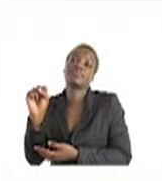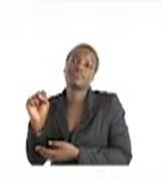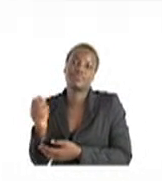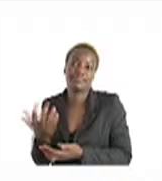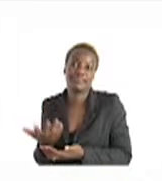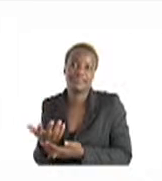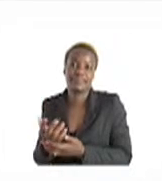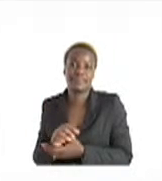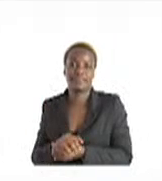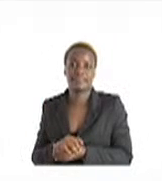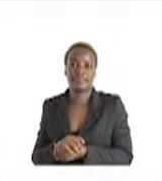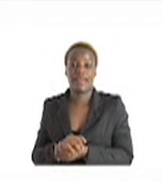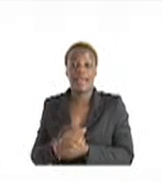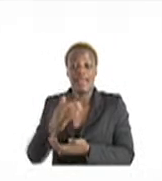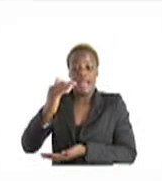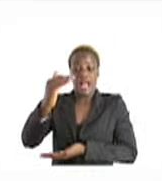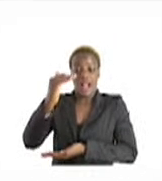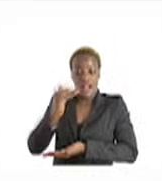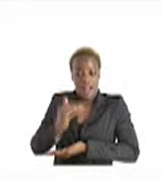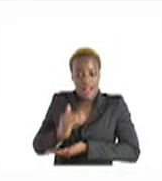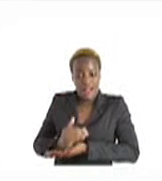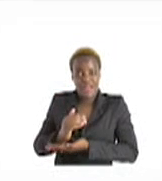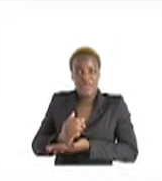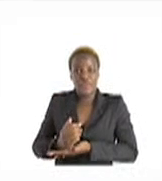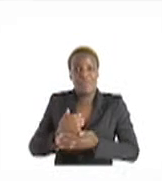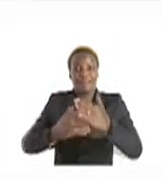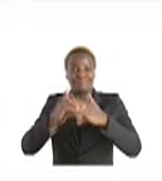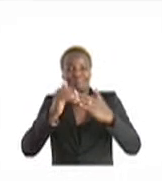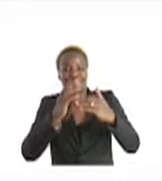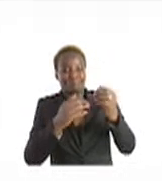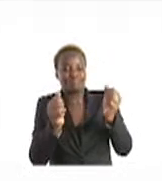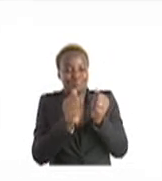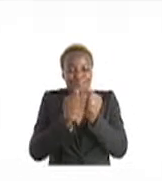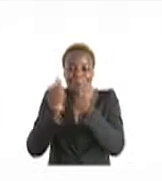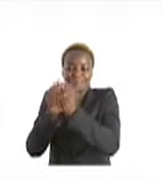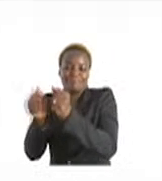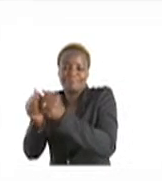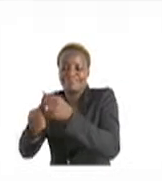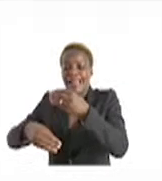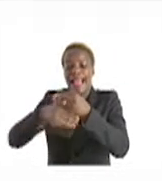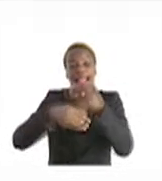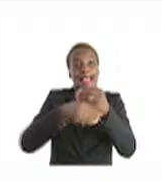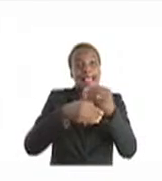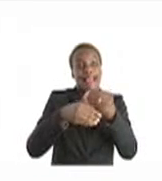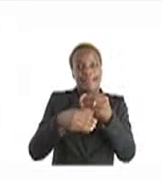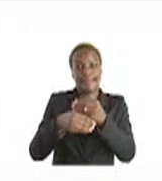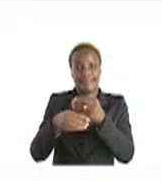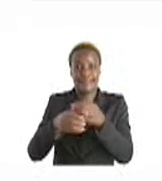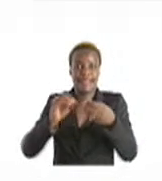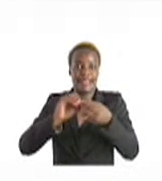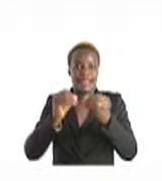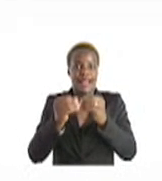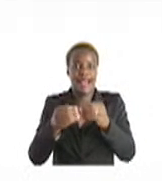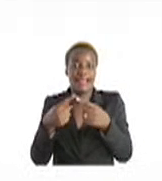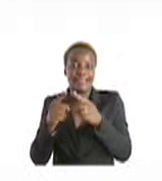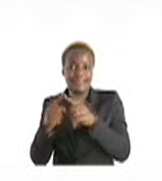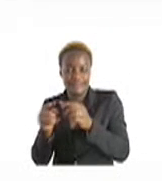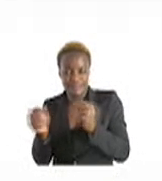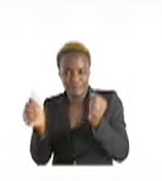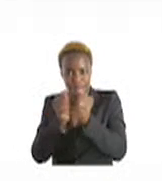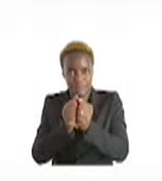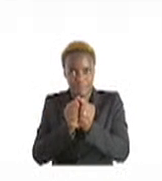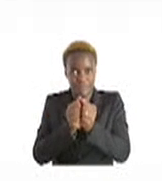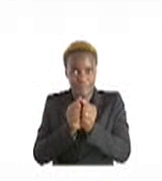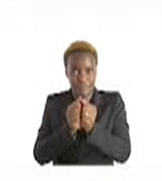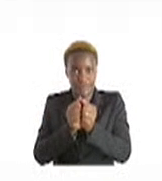the numbers. Remember, in our previous lessons, we have learned how to break up the